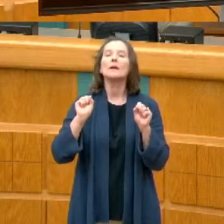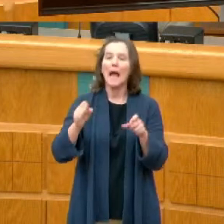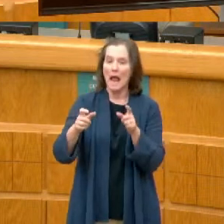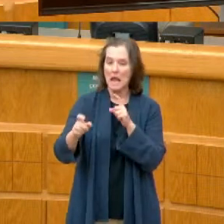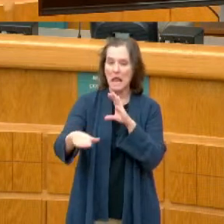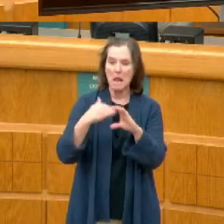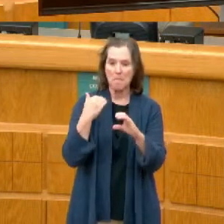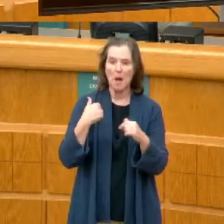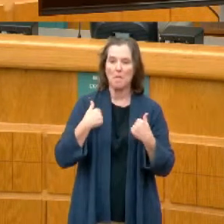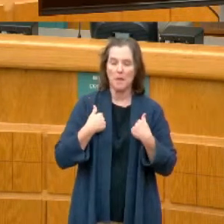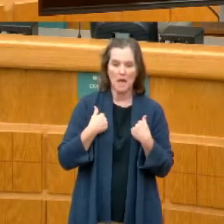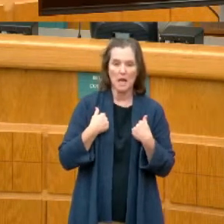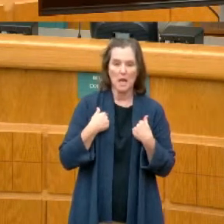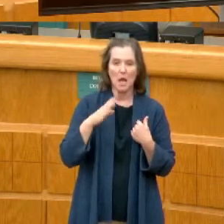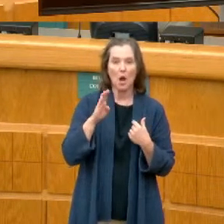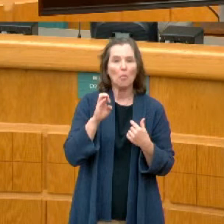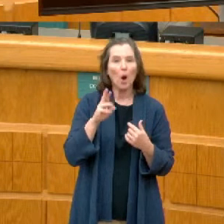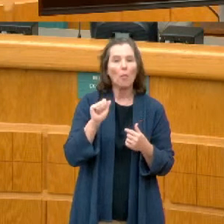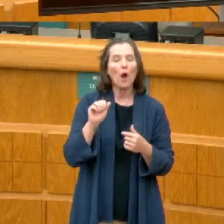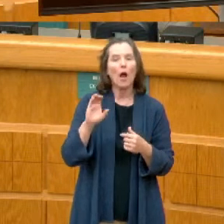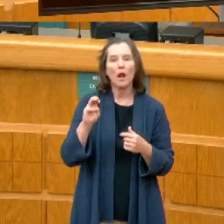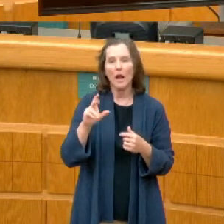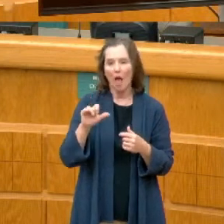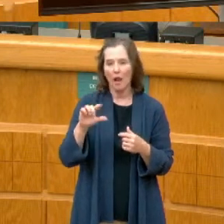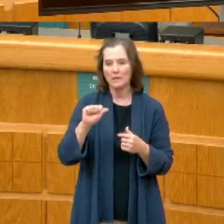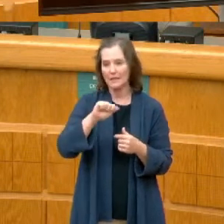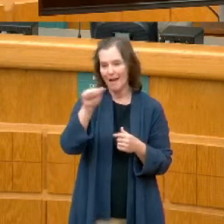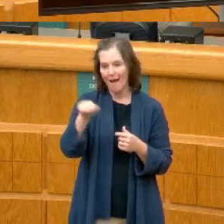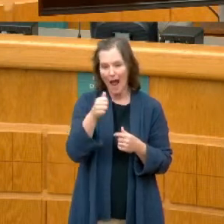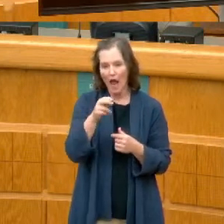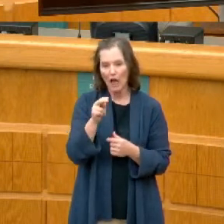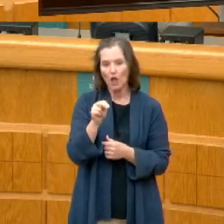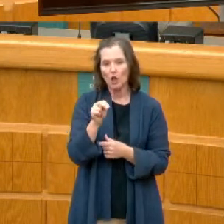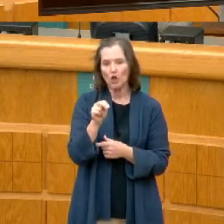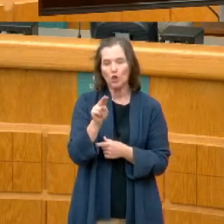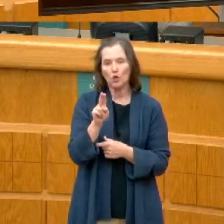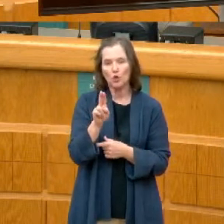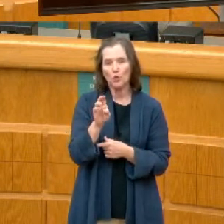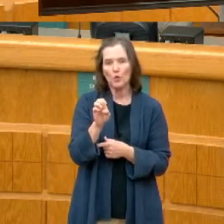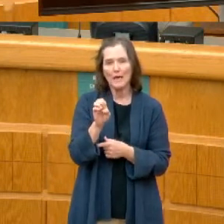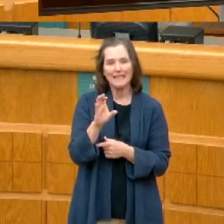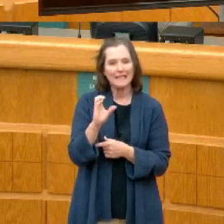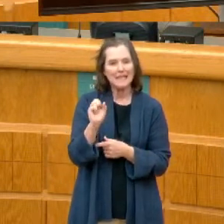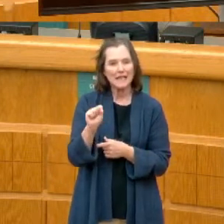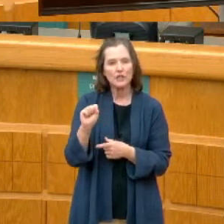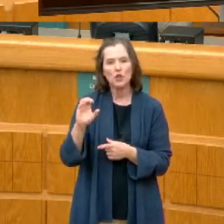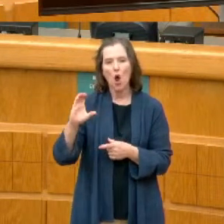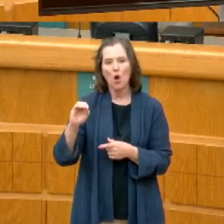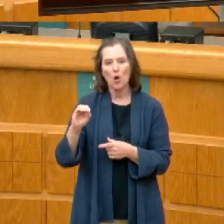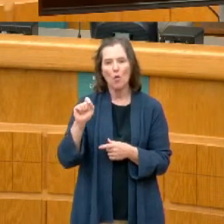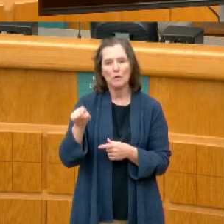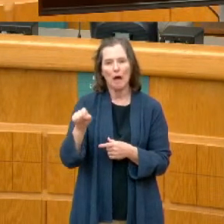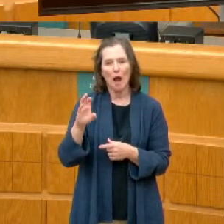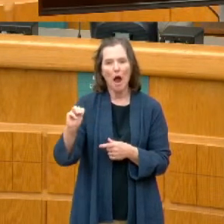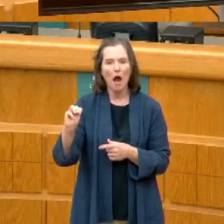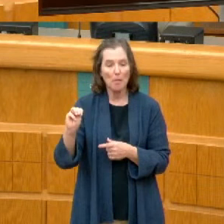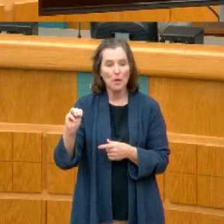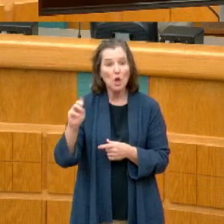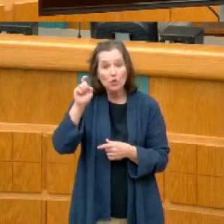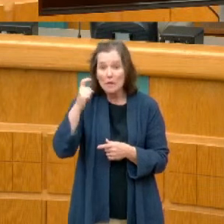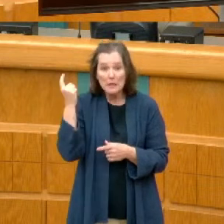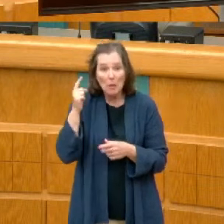barbara.canales@nuecesco.com. Call us. If you need help, if you're on the fence, if you just need someone to go with you, I'll go with